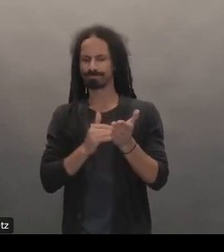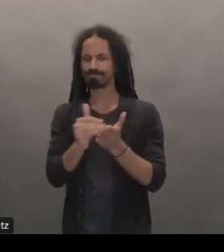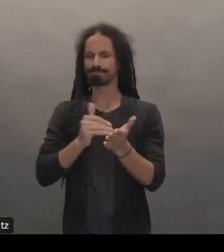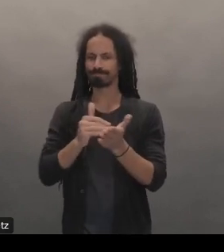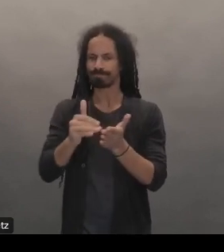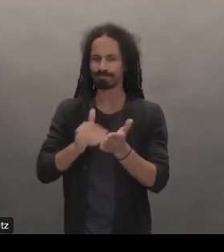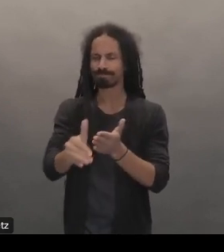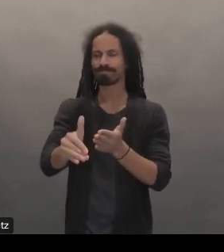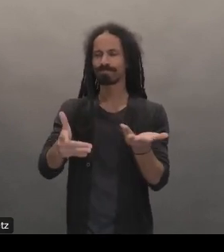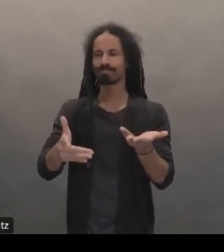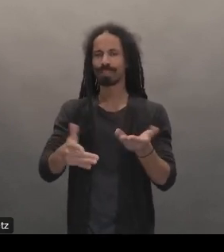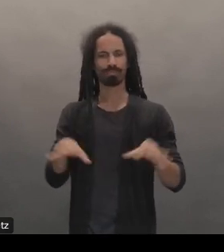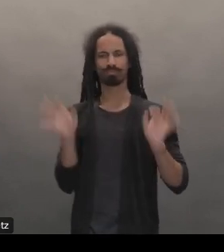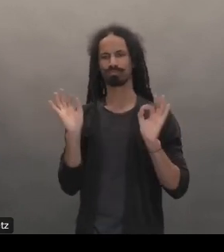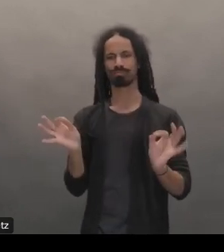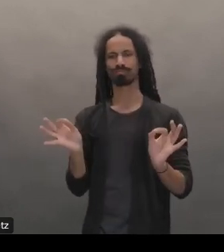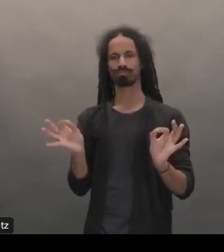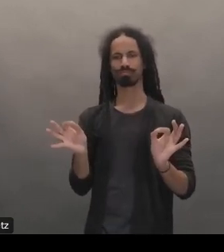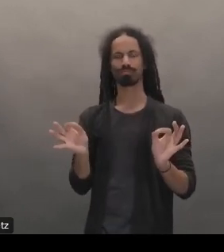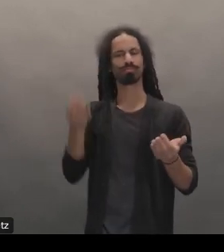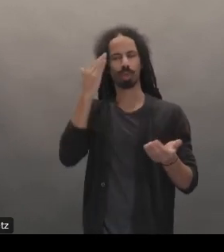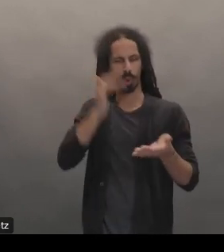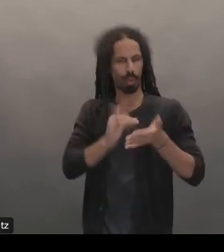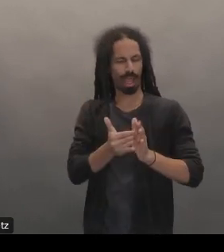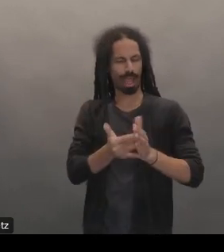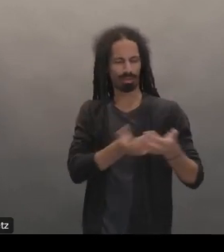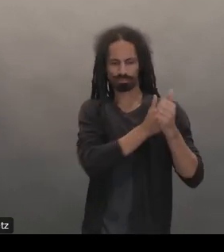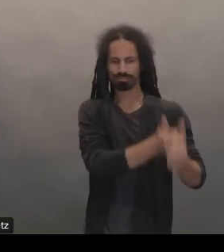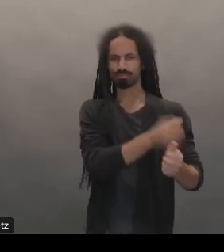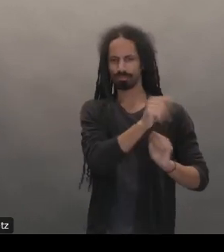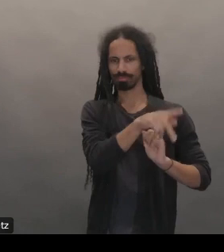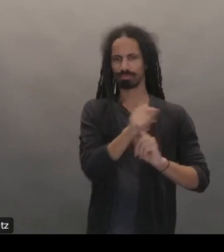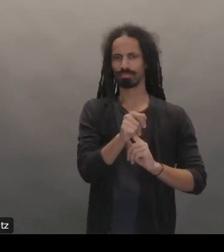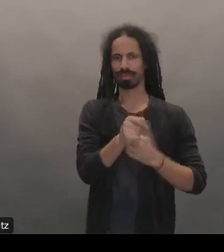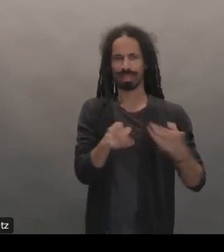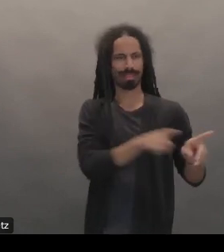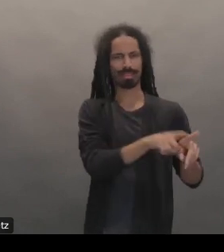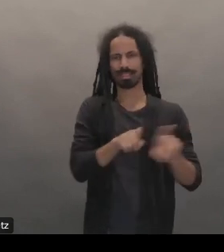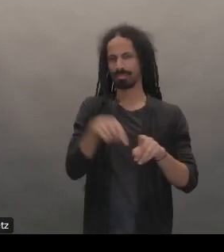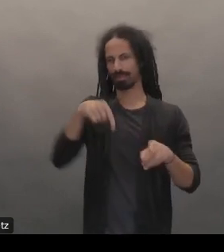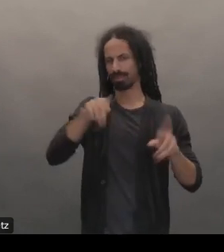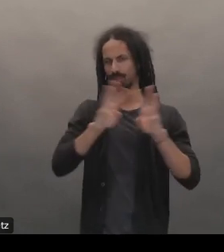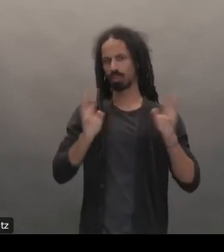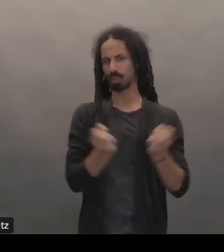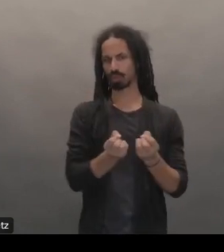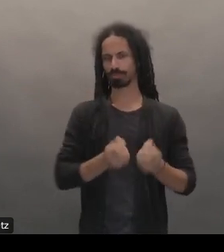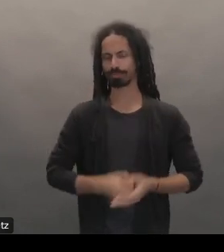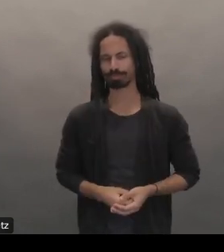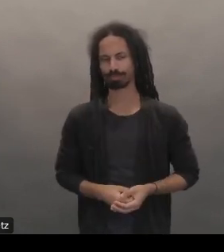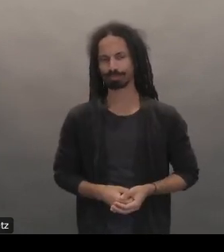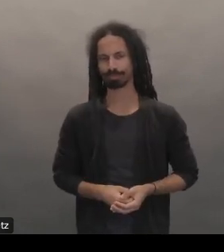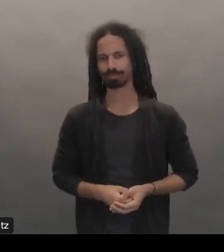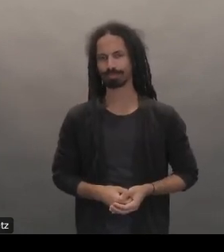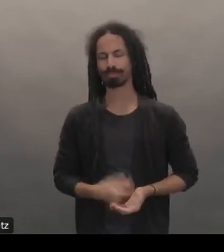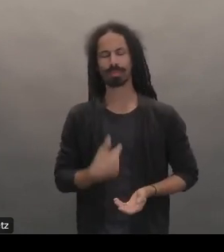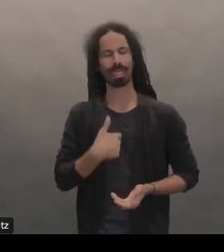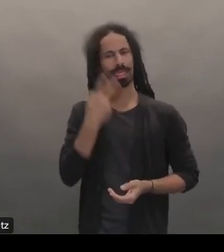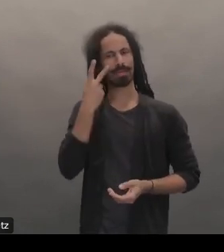follow the instructions as laid out in this workshop. I've seen all sorts of things, instructors